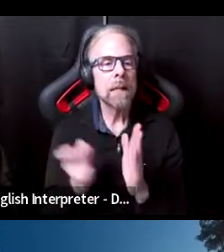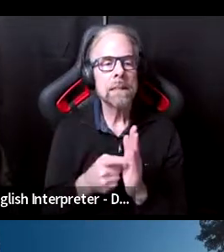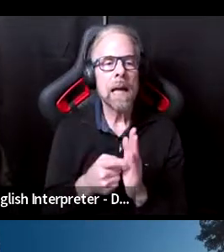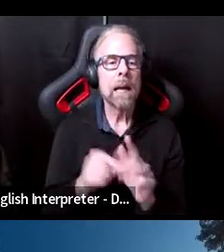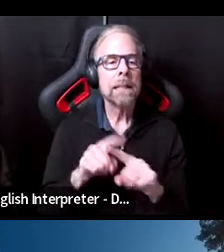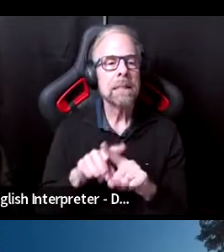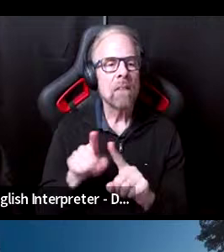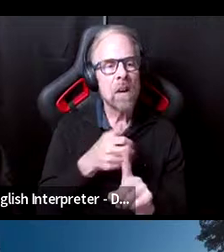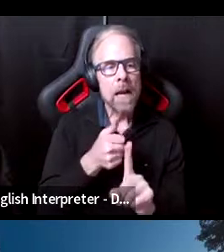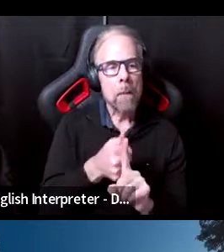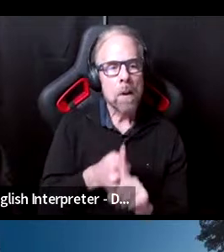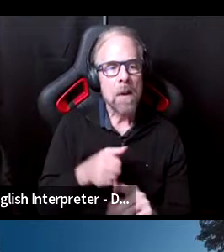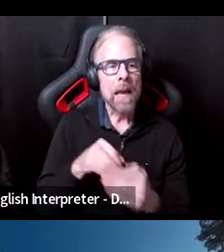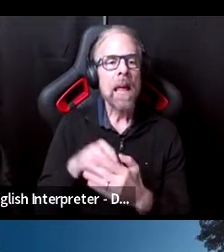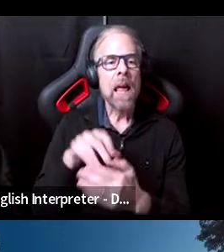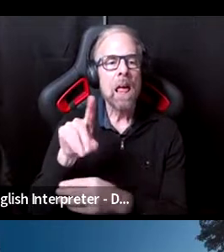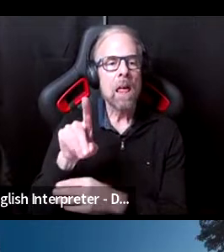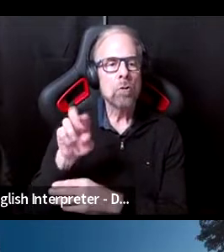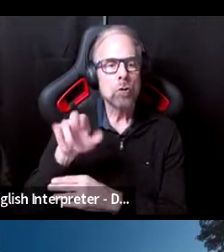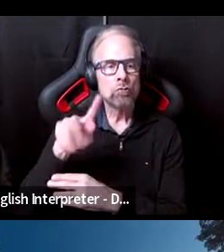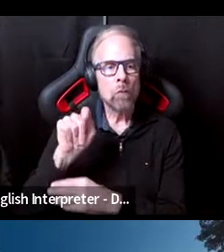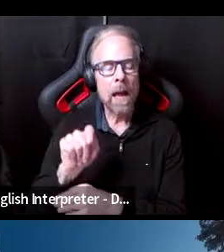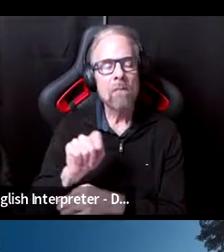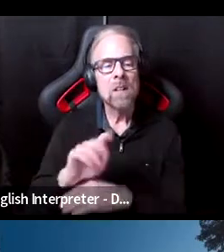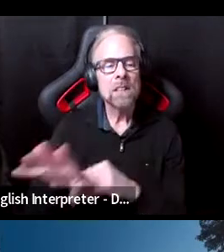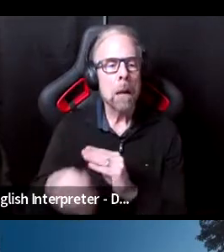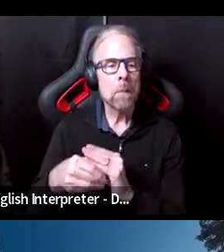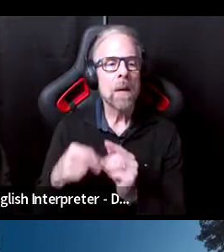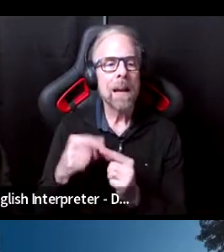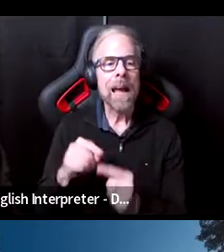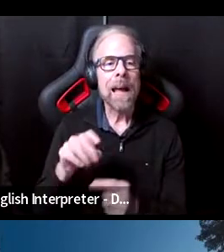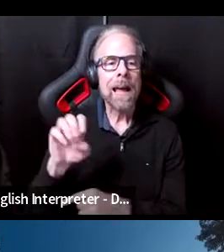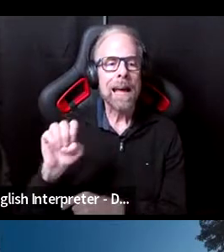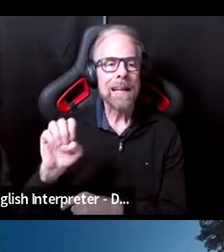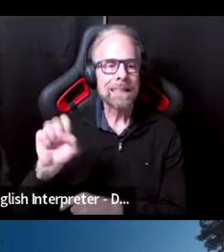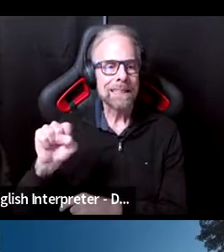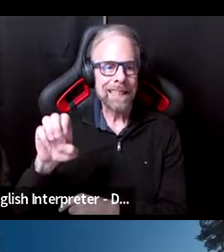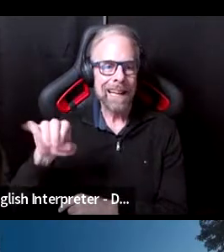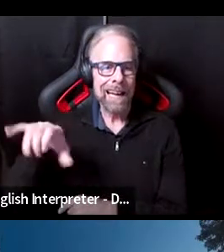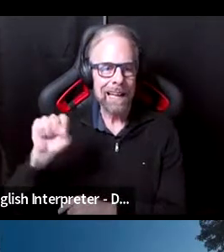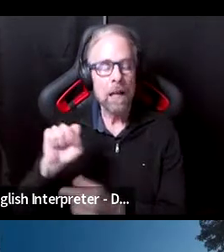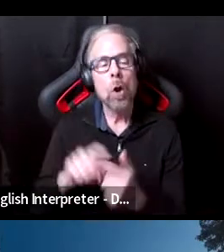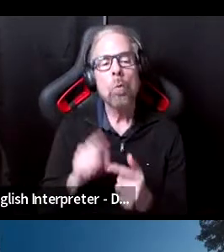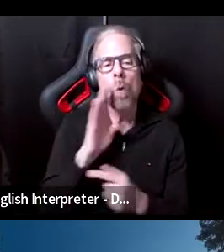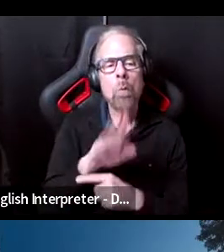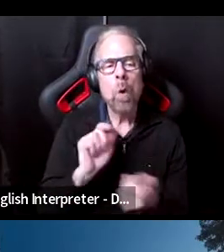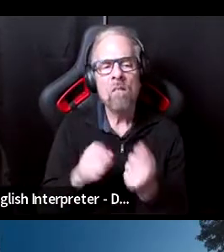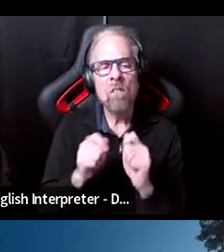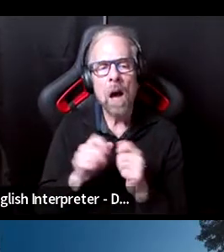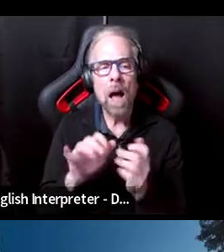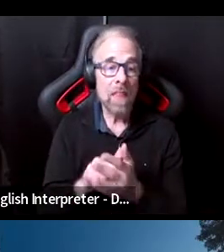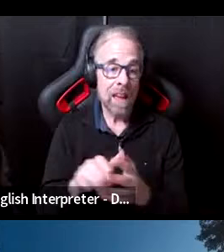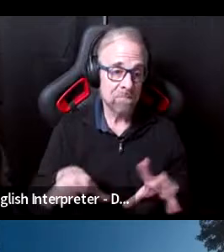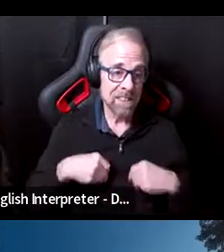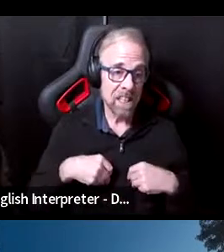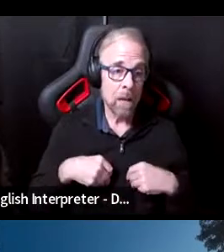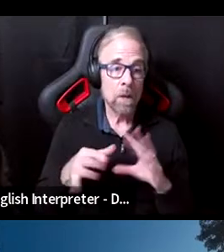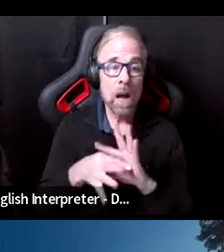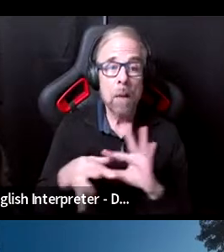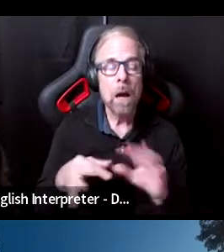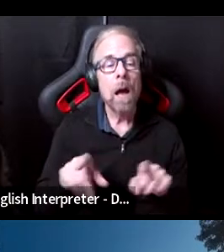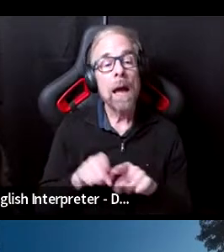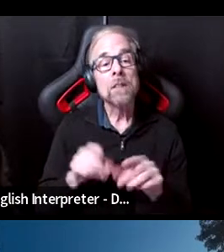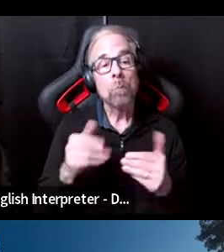draft supplemental EIS. We're going to continue to refine those, take comments, and as we